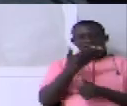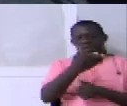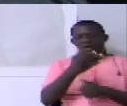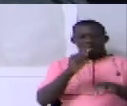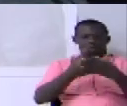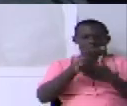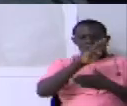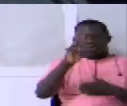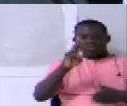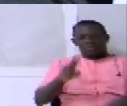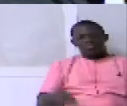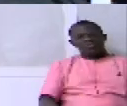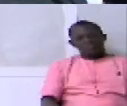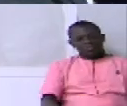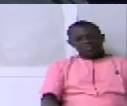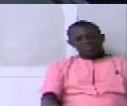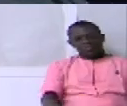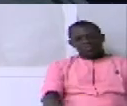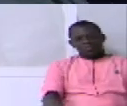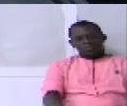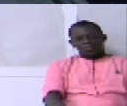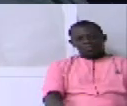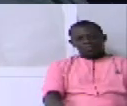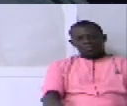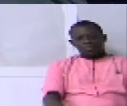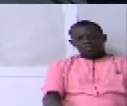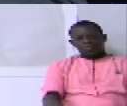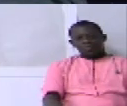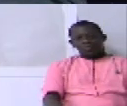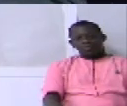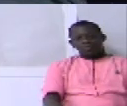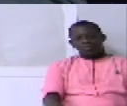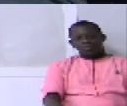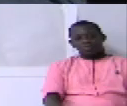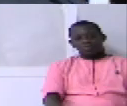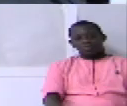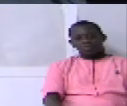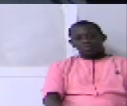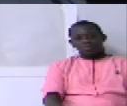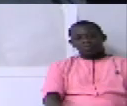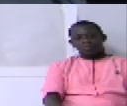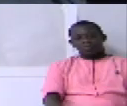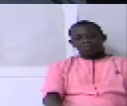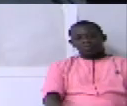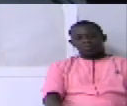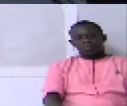Chairman Kamenyininka kulmini alonko ebidendim bankola mararo sarti bukubala ka